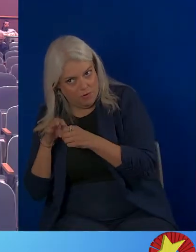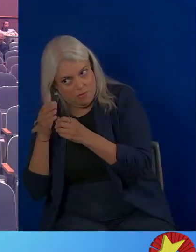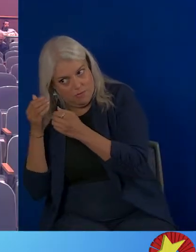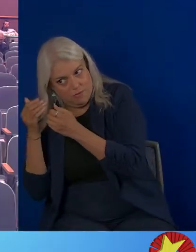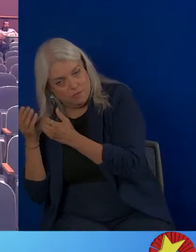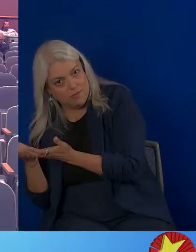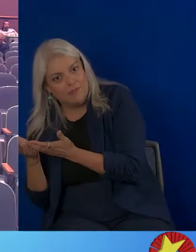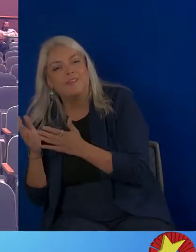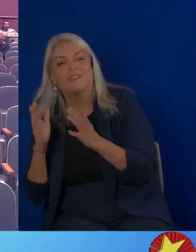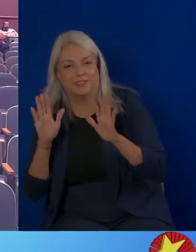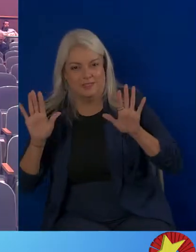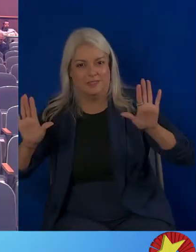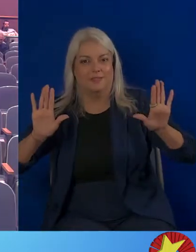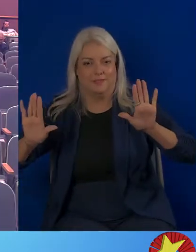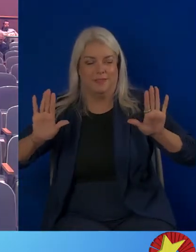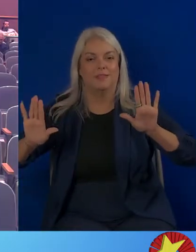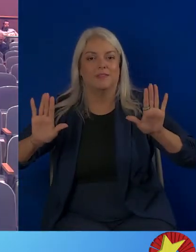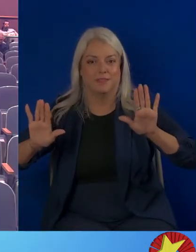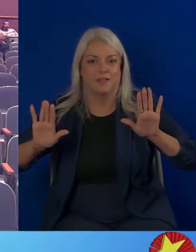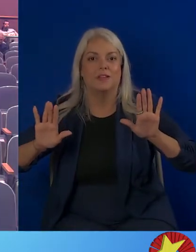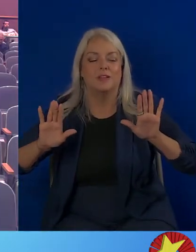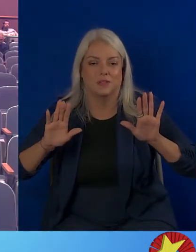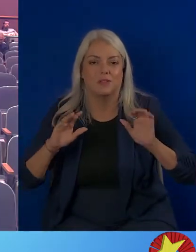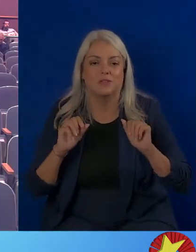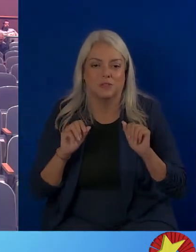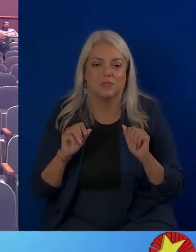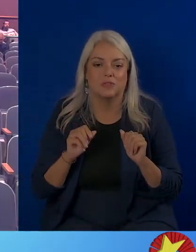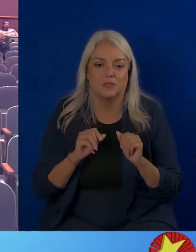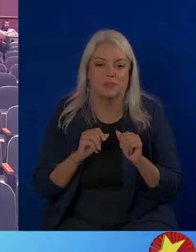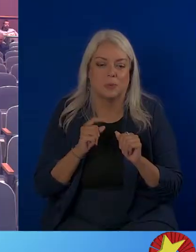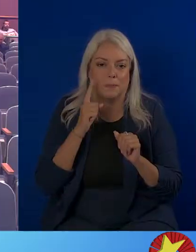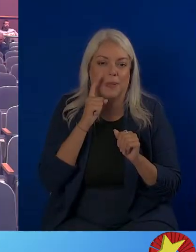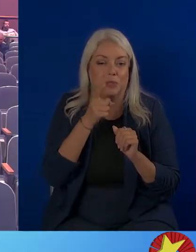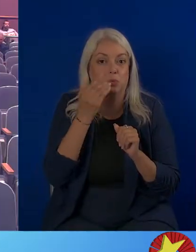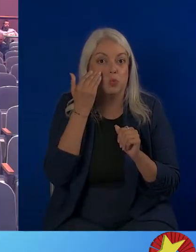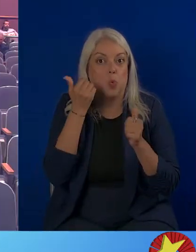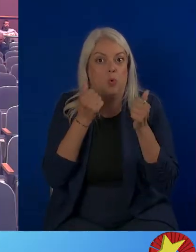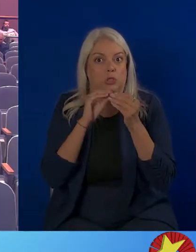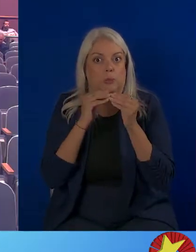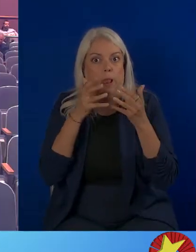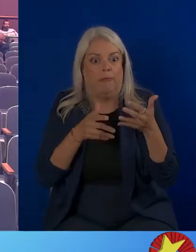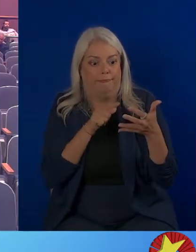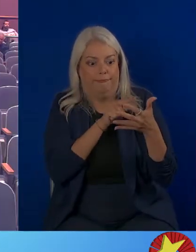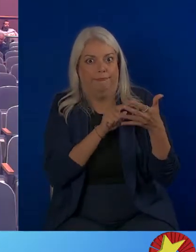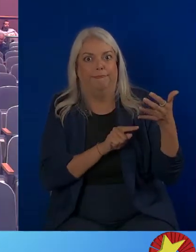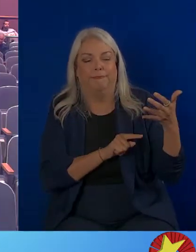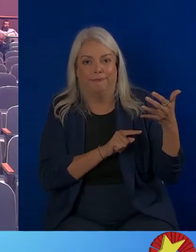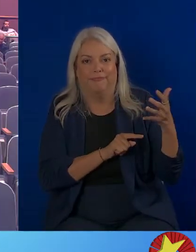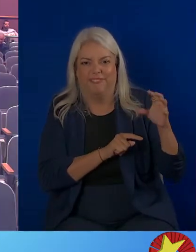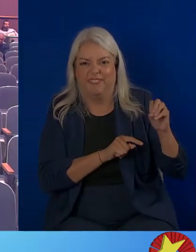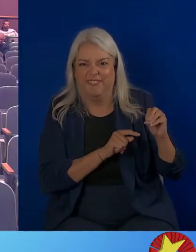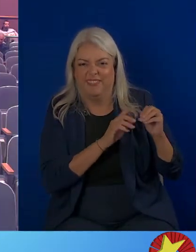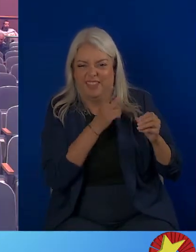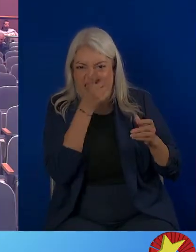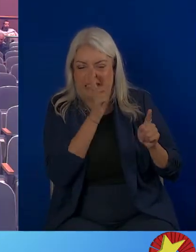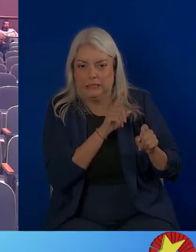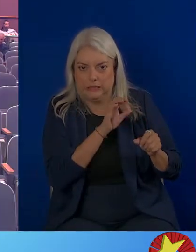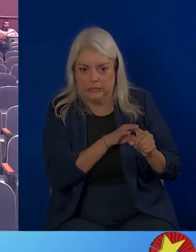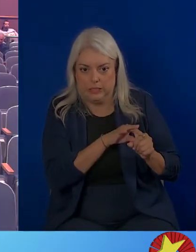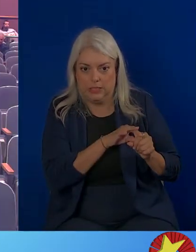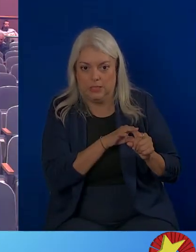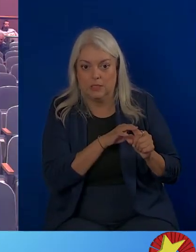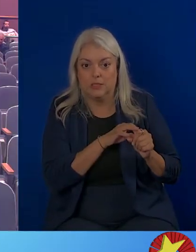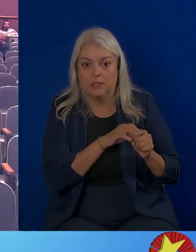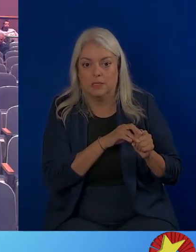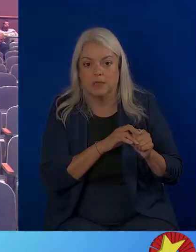what actually is remaining in there by reference to the numbers. Then once there's a motion to